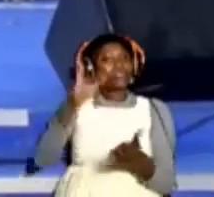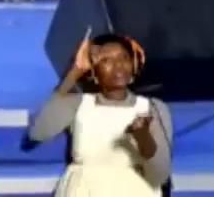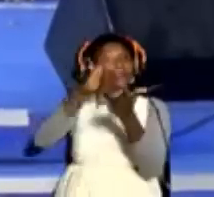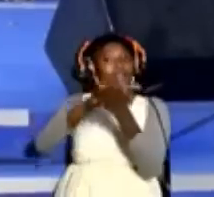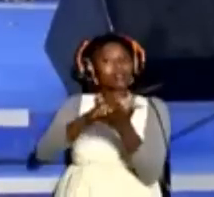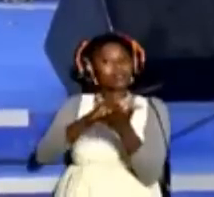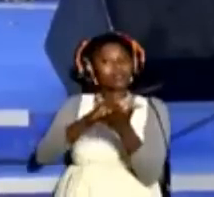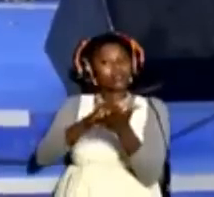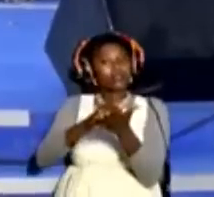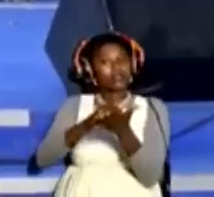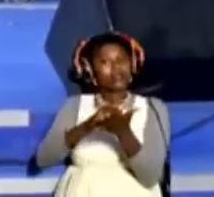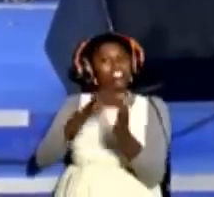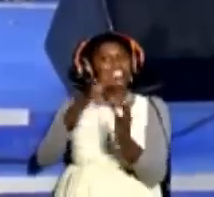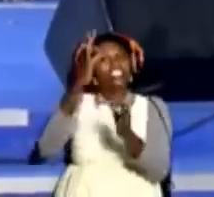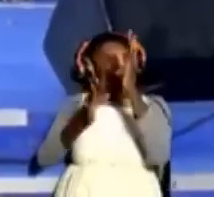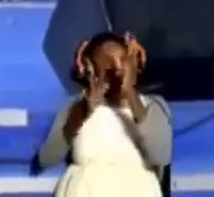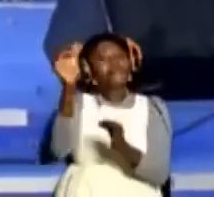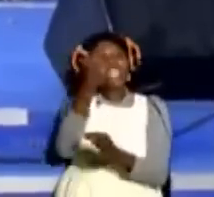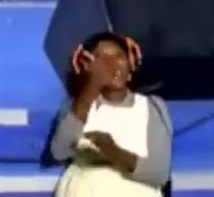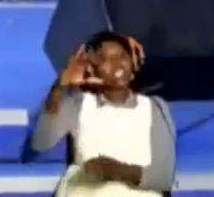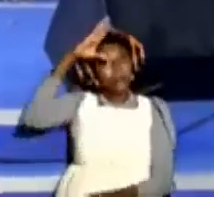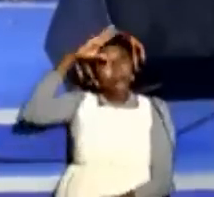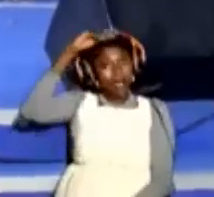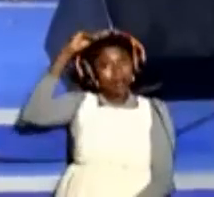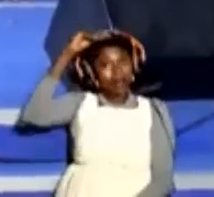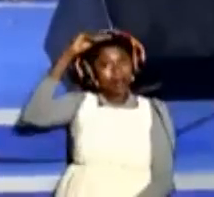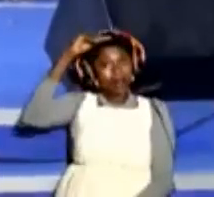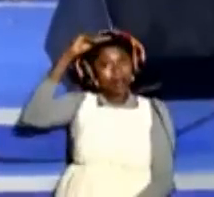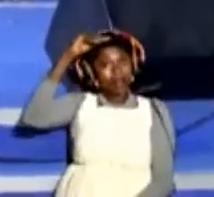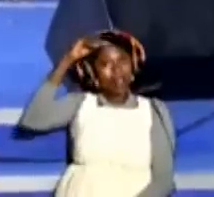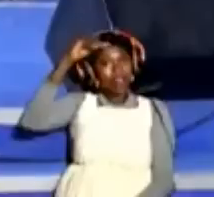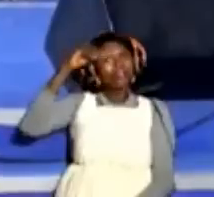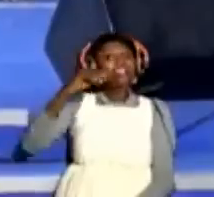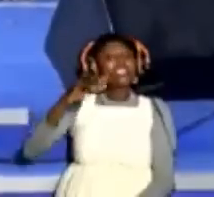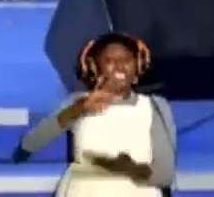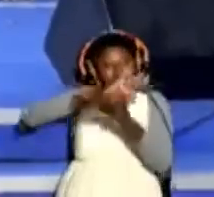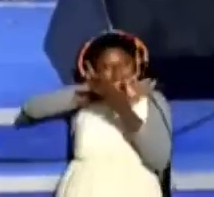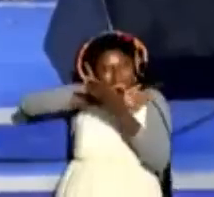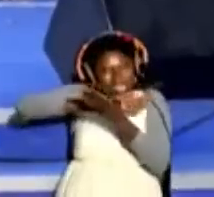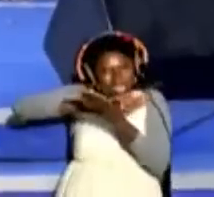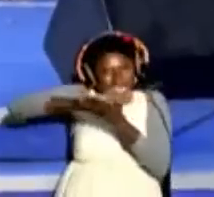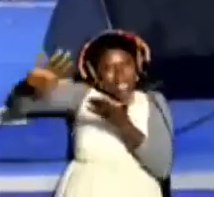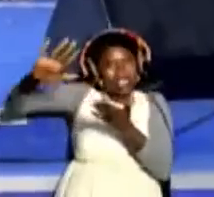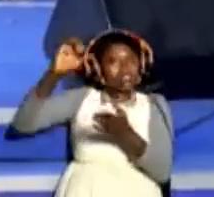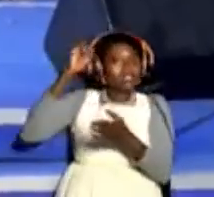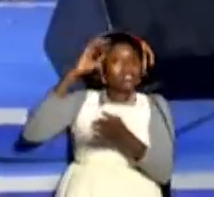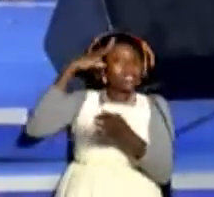That if anyone purges himself,